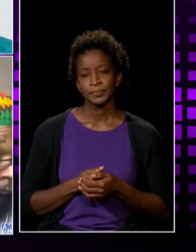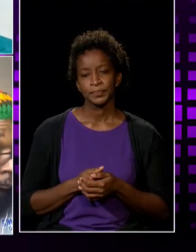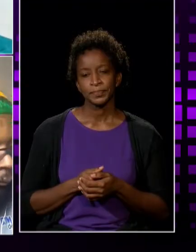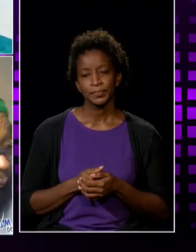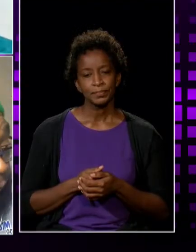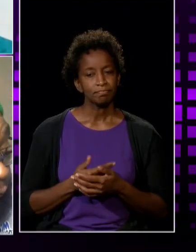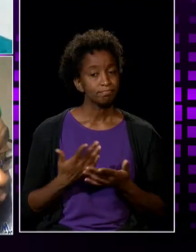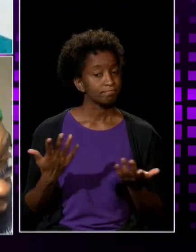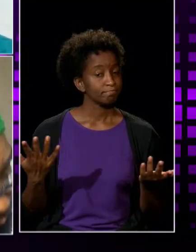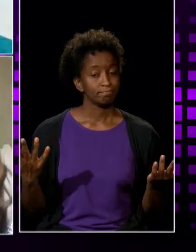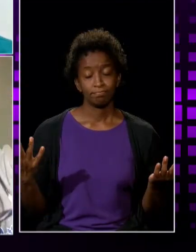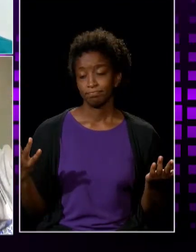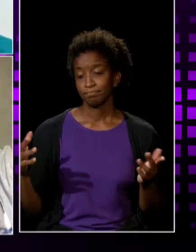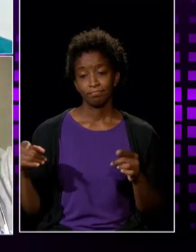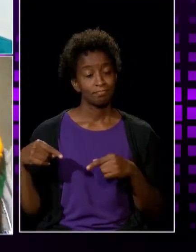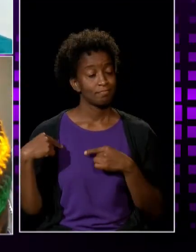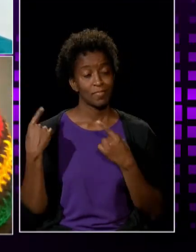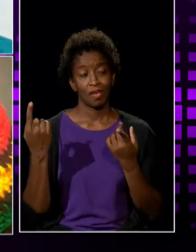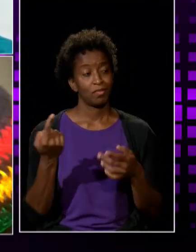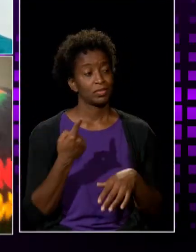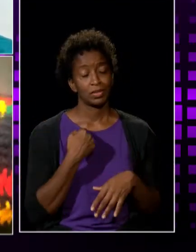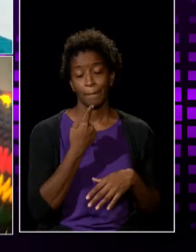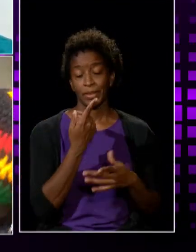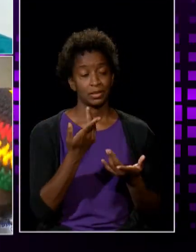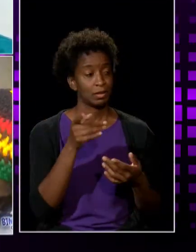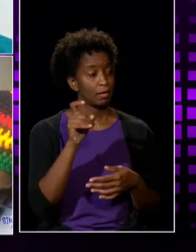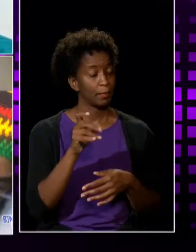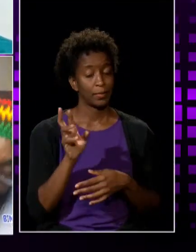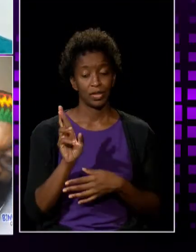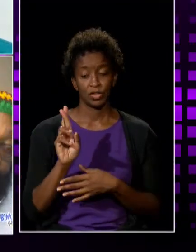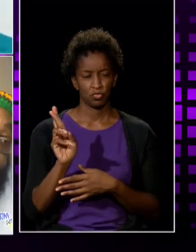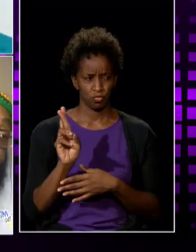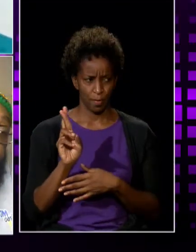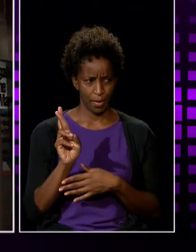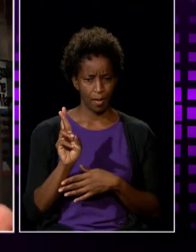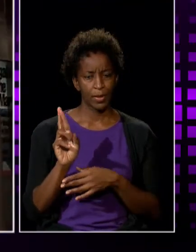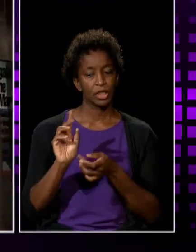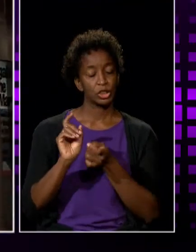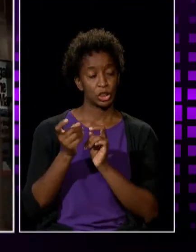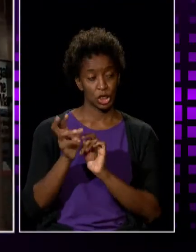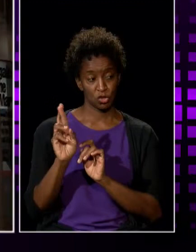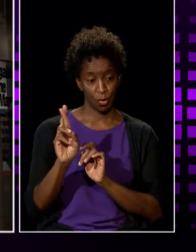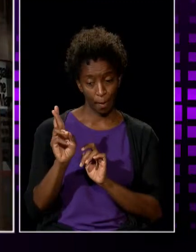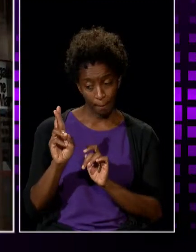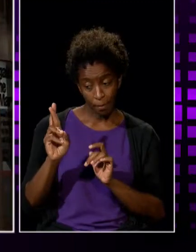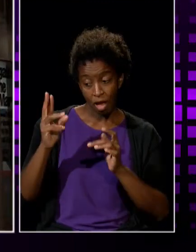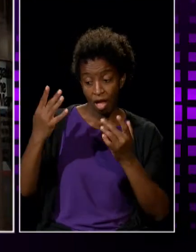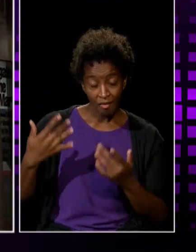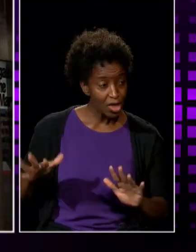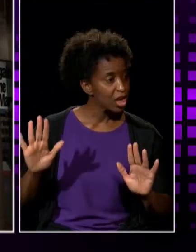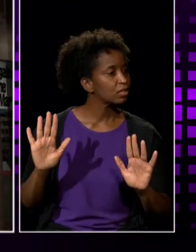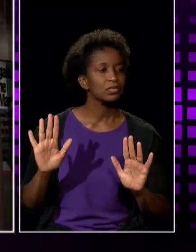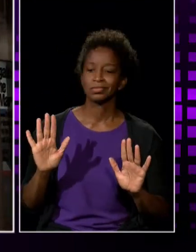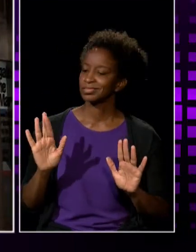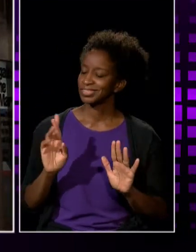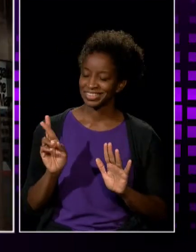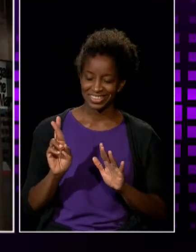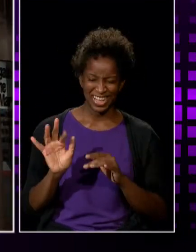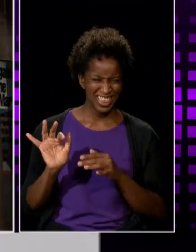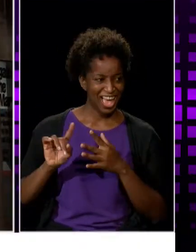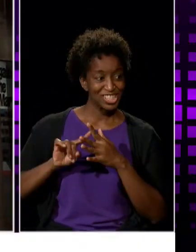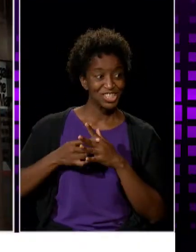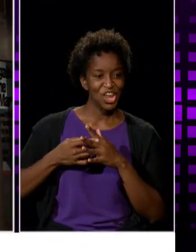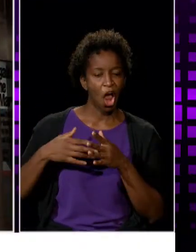continue to say, we must use the republicanism as the momentum to drive the vessel Barbados, as the president